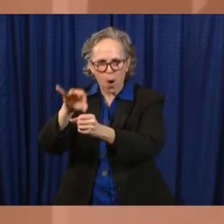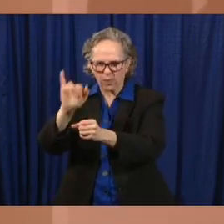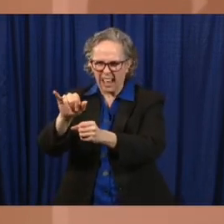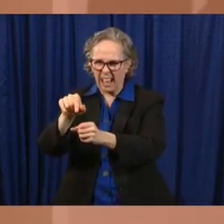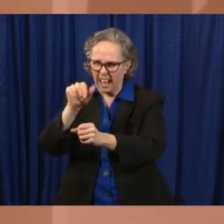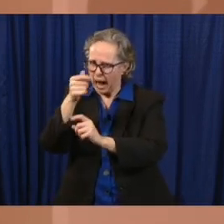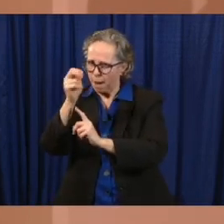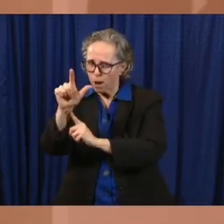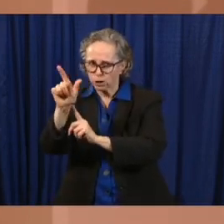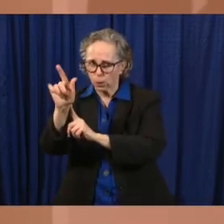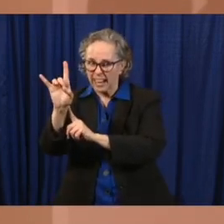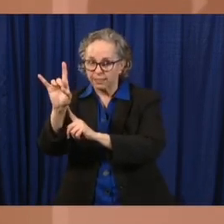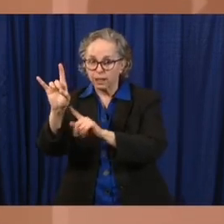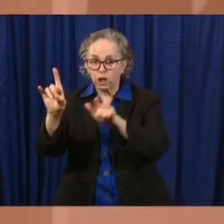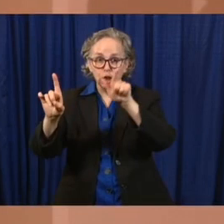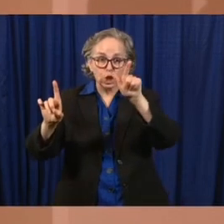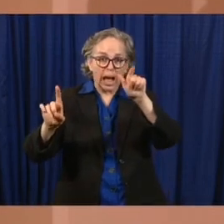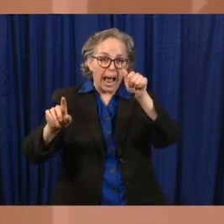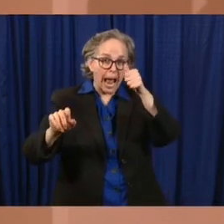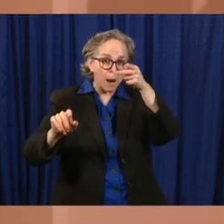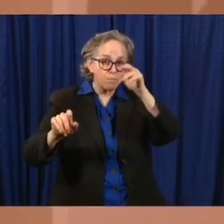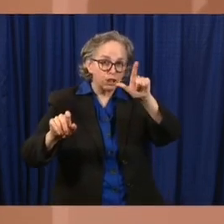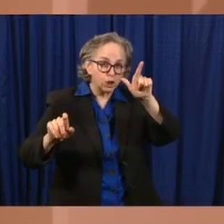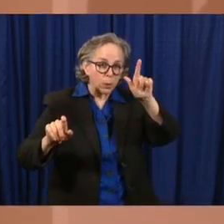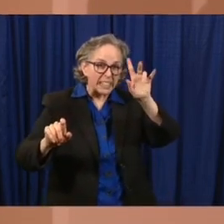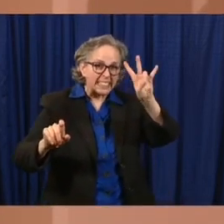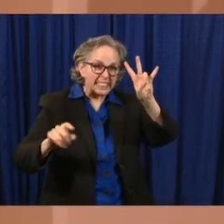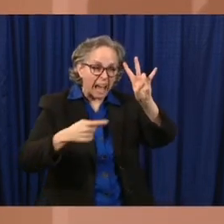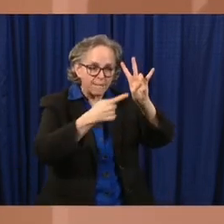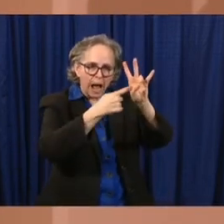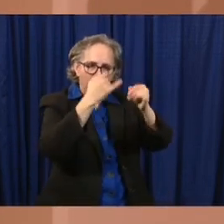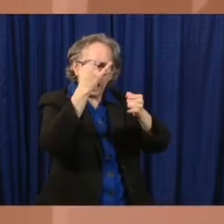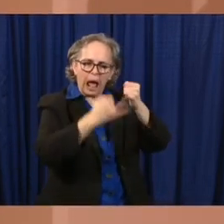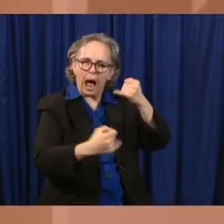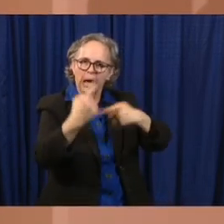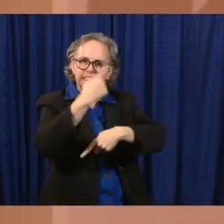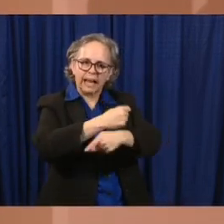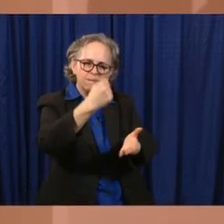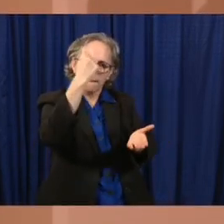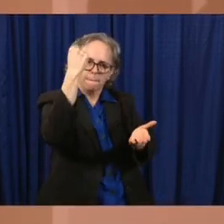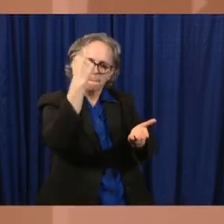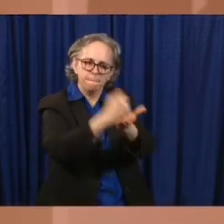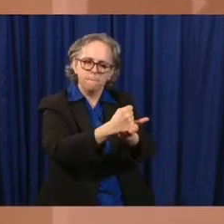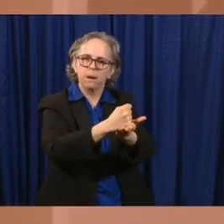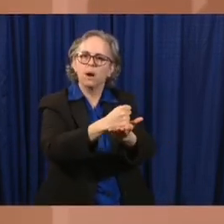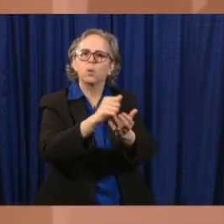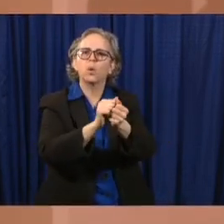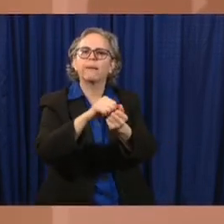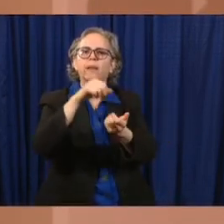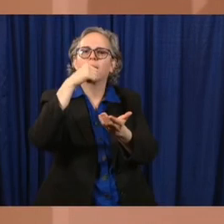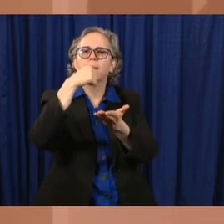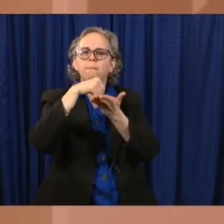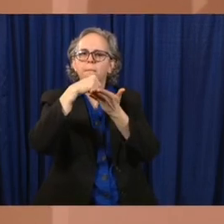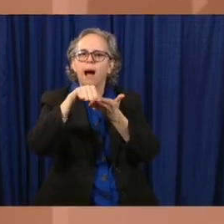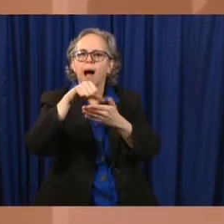the absentee ballots will need to be postmarked, which is the day before. Election Day.